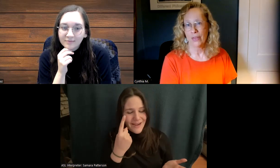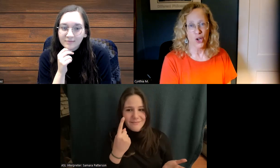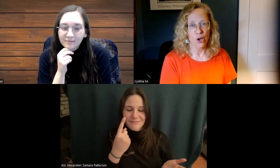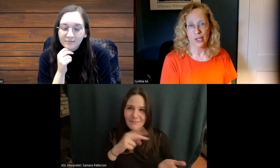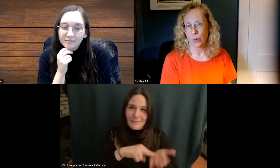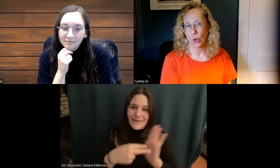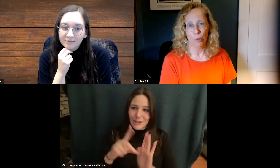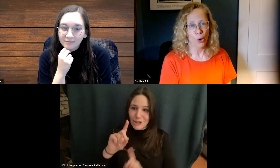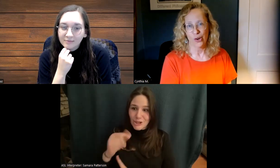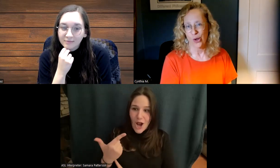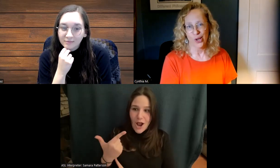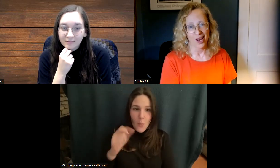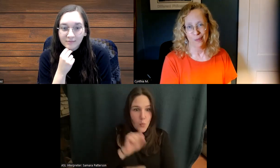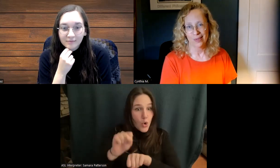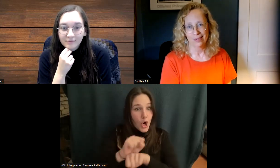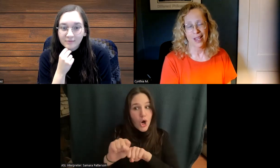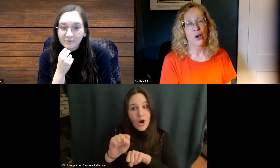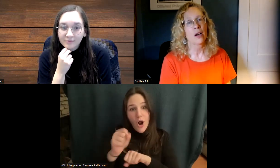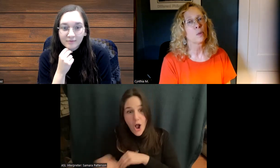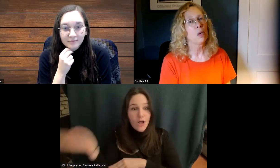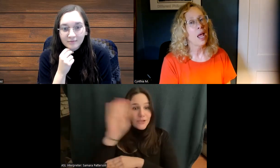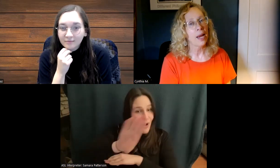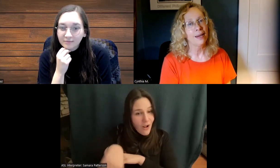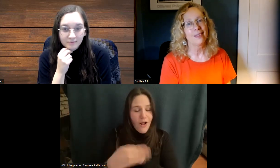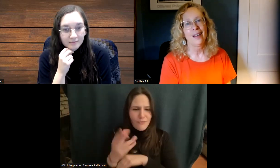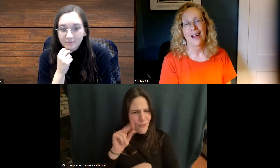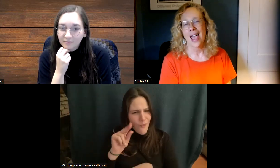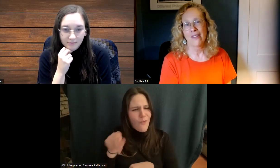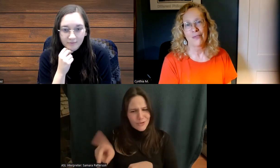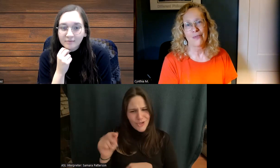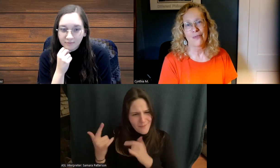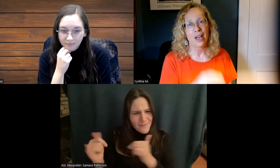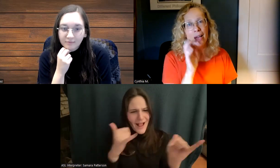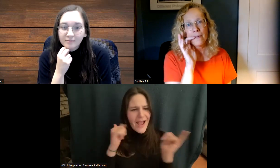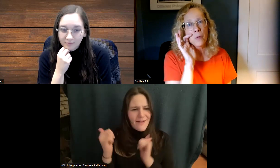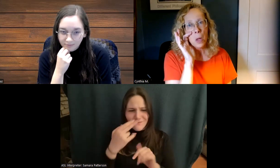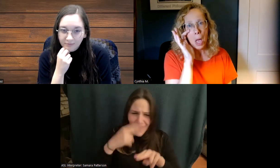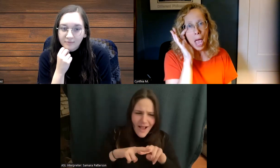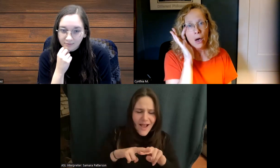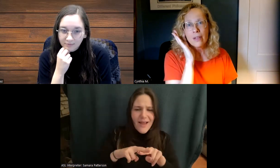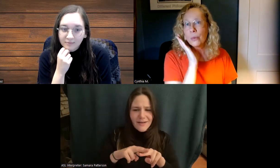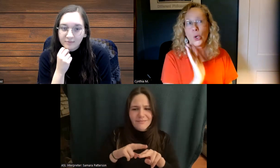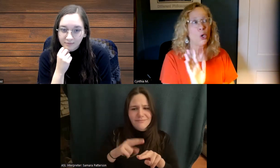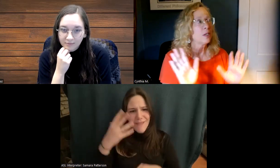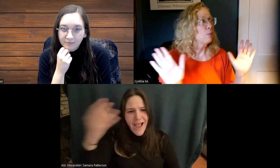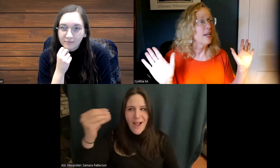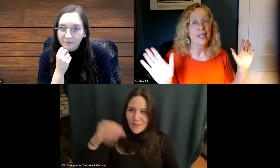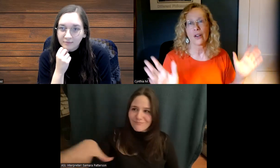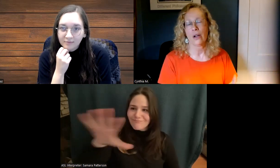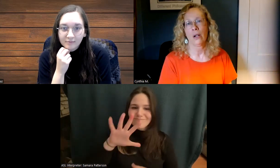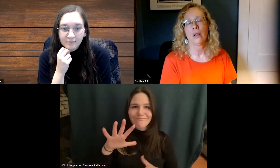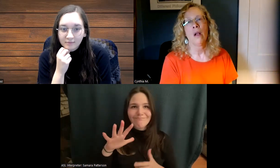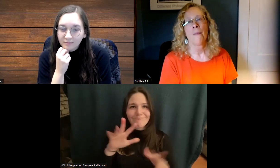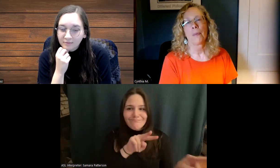not mean the dog is in work mode at all times. That dog is playing, having fun, out in the world, embracing